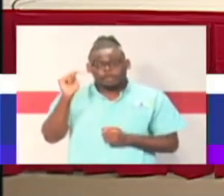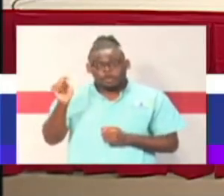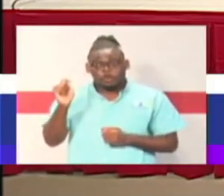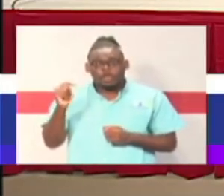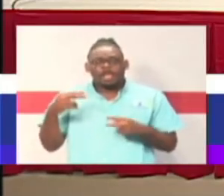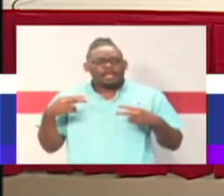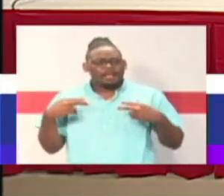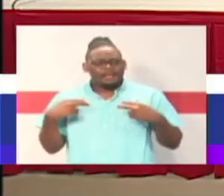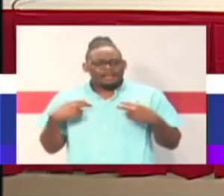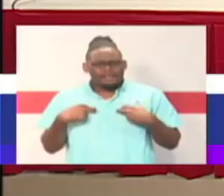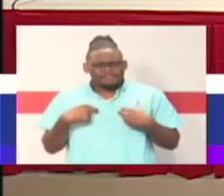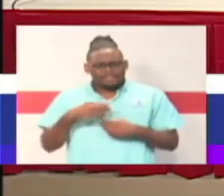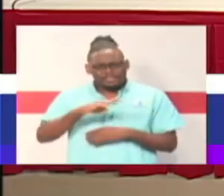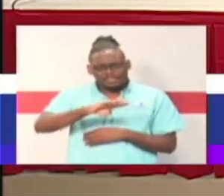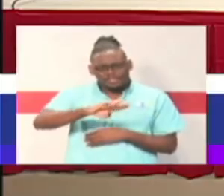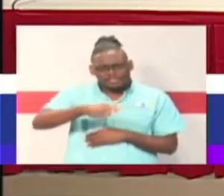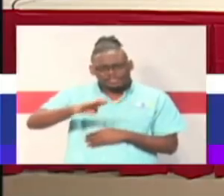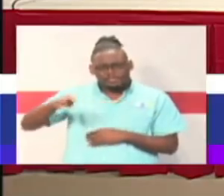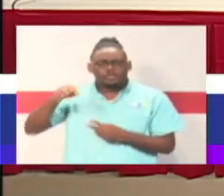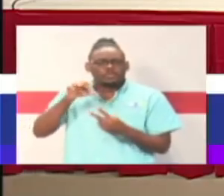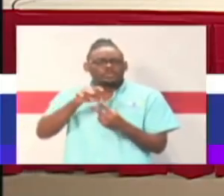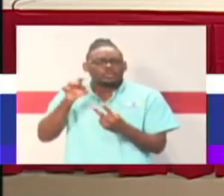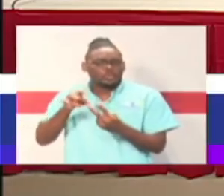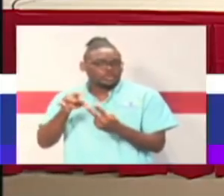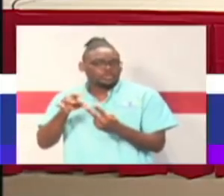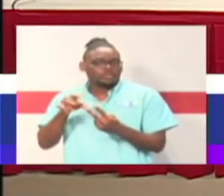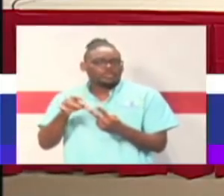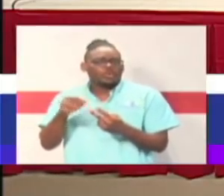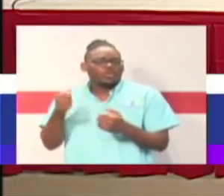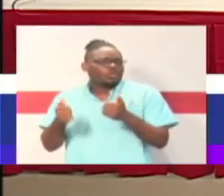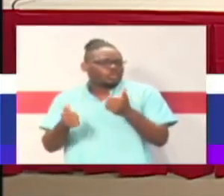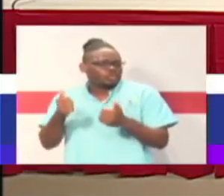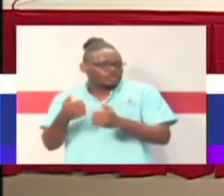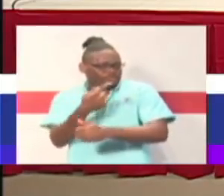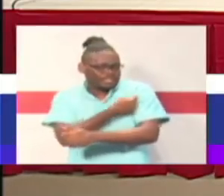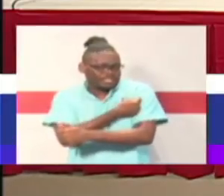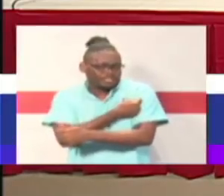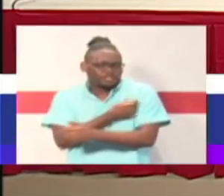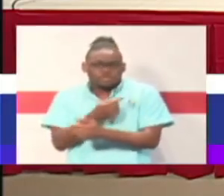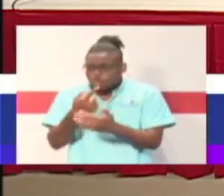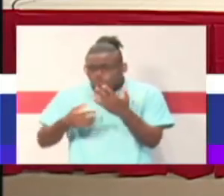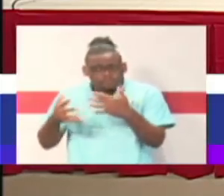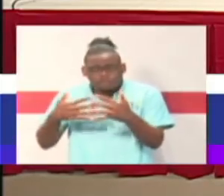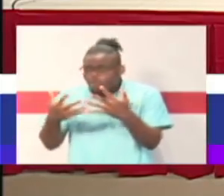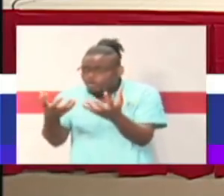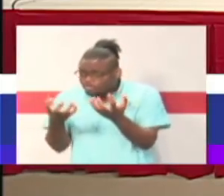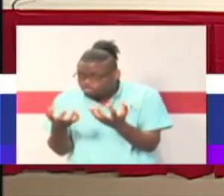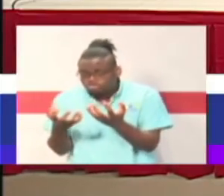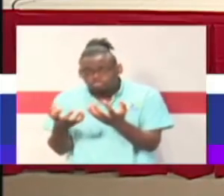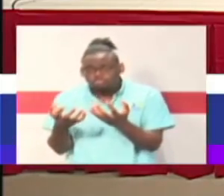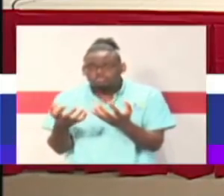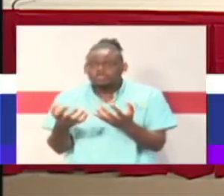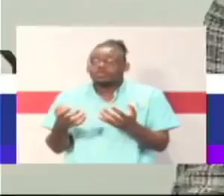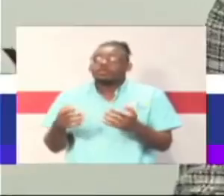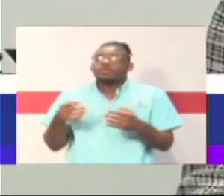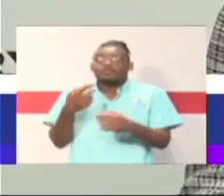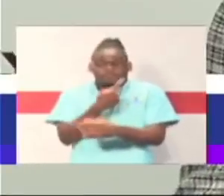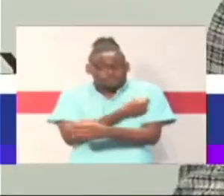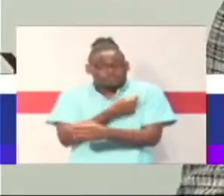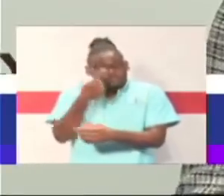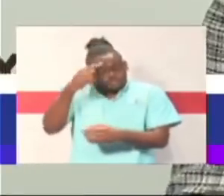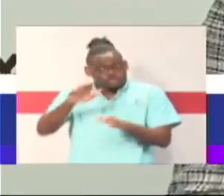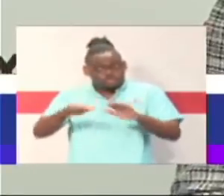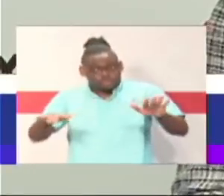of vaccines available, and vaccines that are available for persons 12 and over. And of course, the